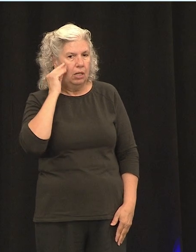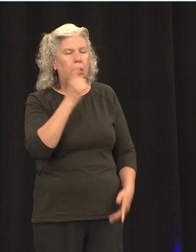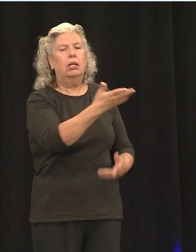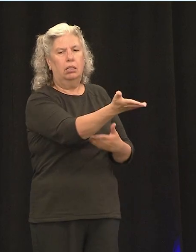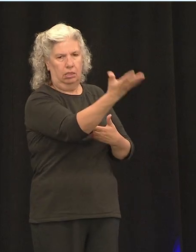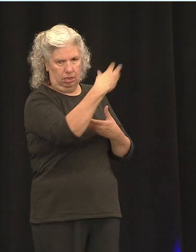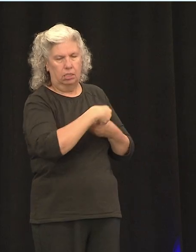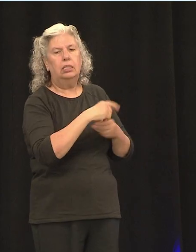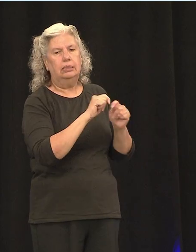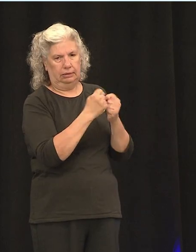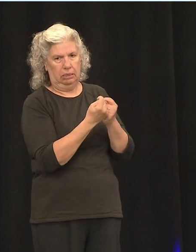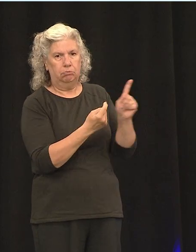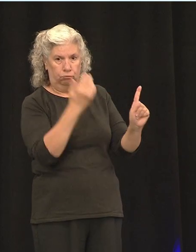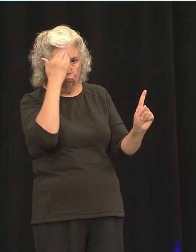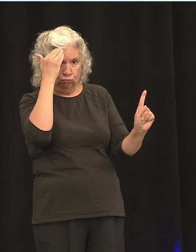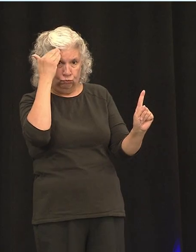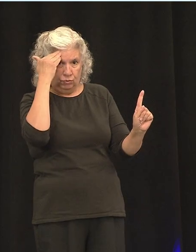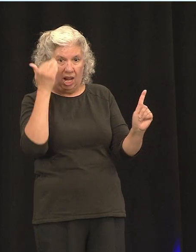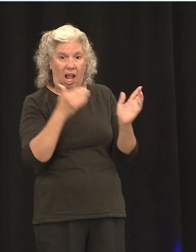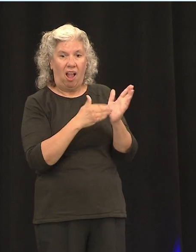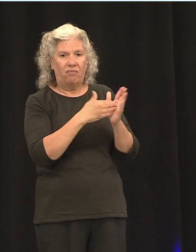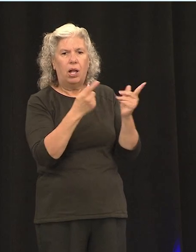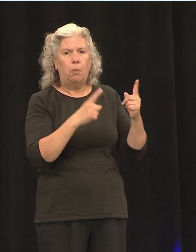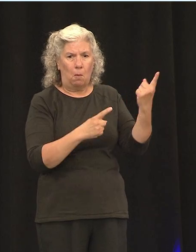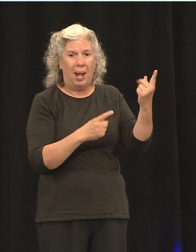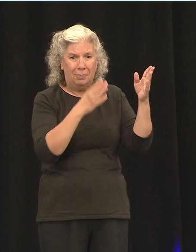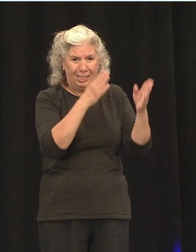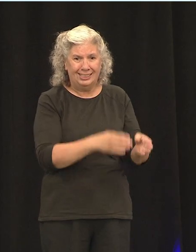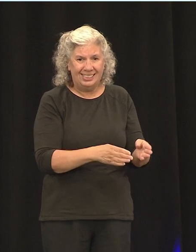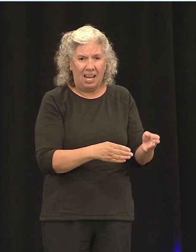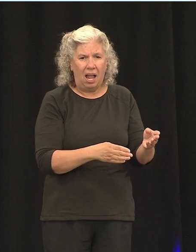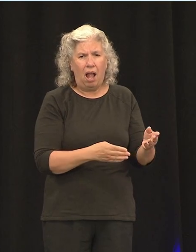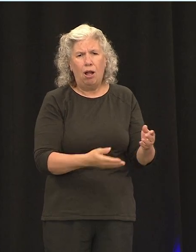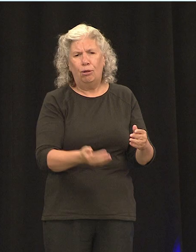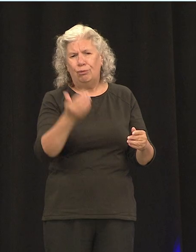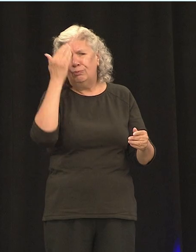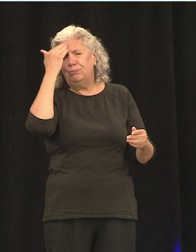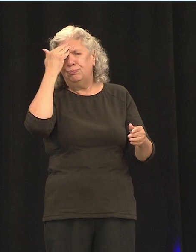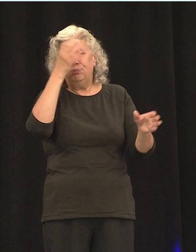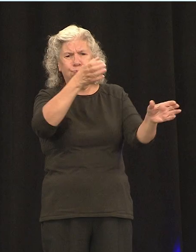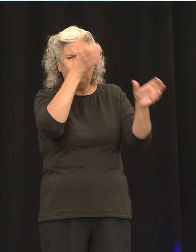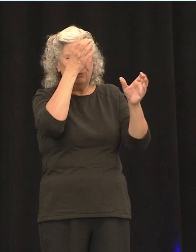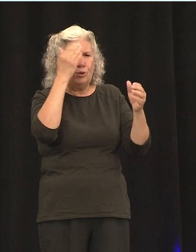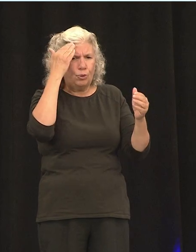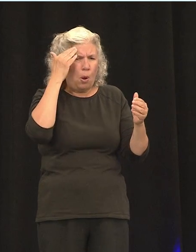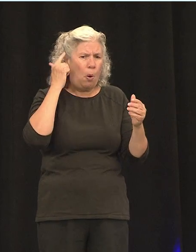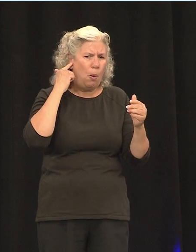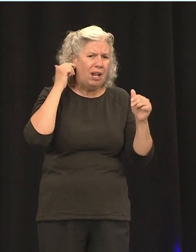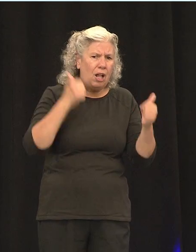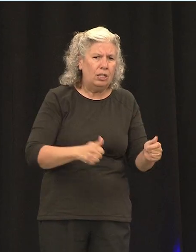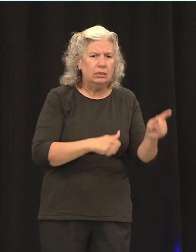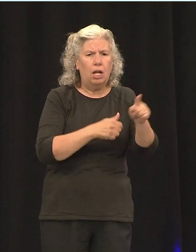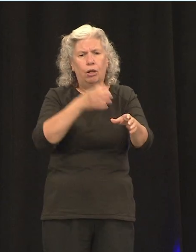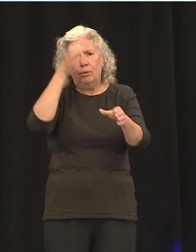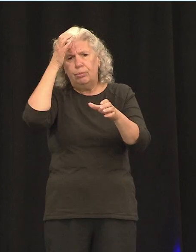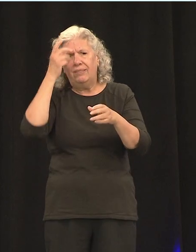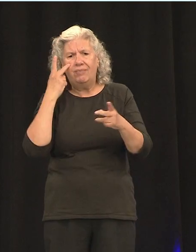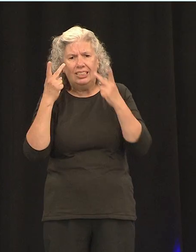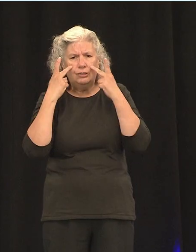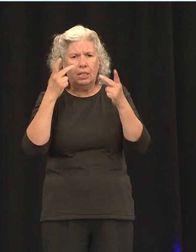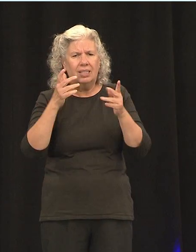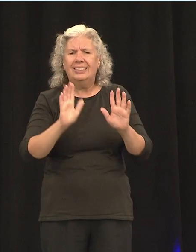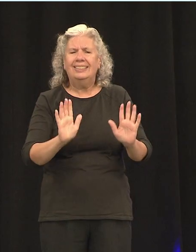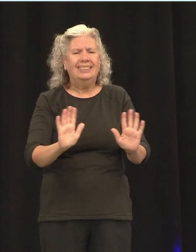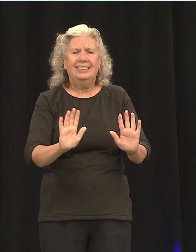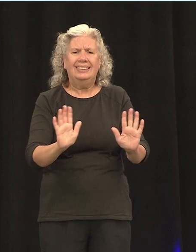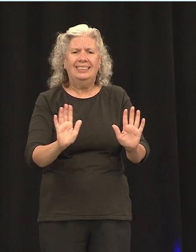loss really well, understands the vision loss, but they may not understand the impact of both together. So you can reach out to